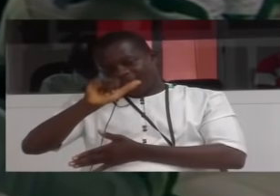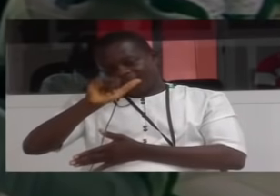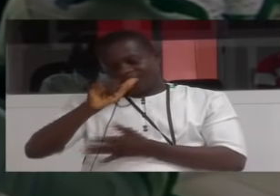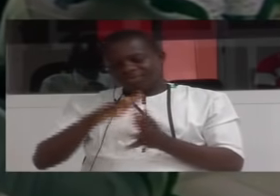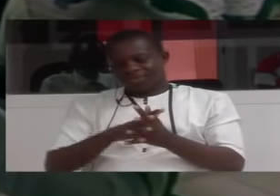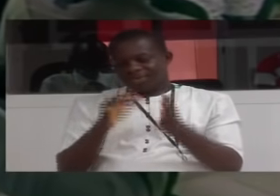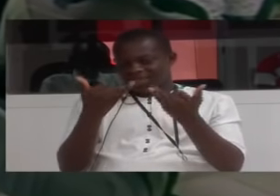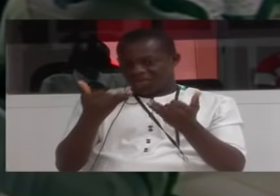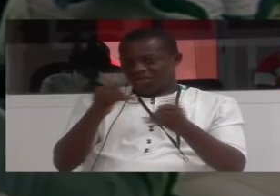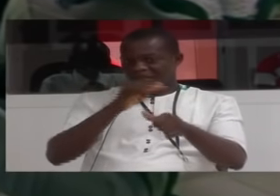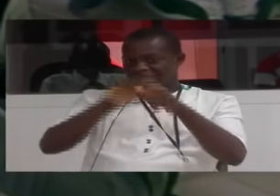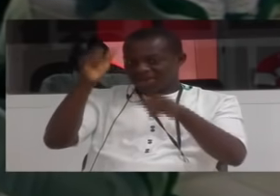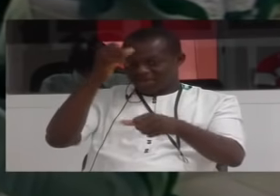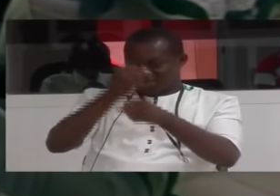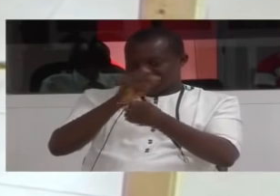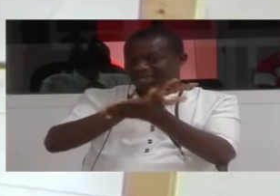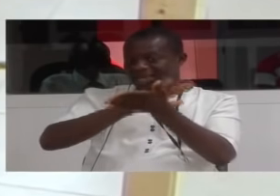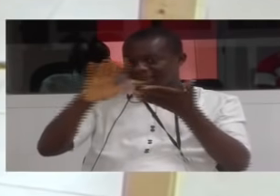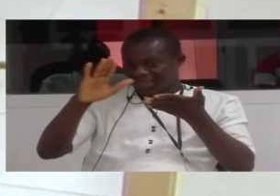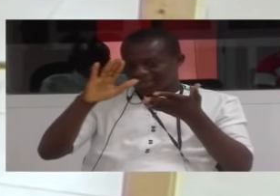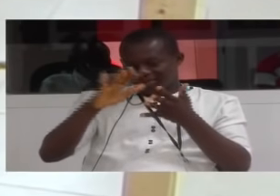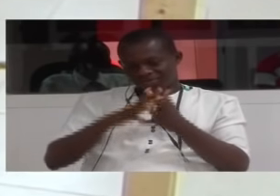Let's get this straight.